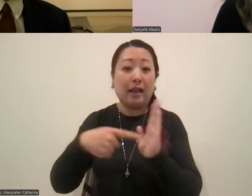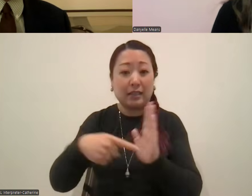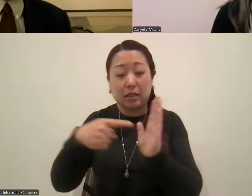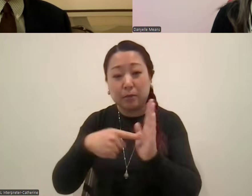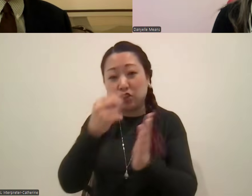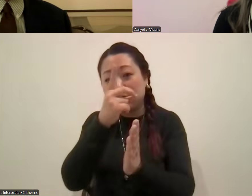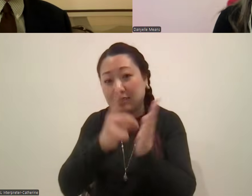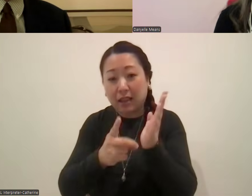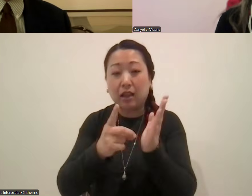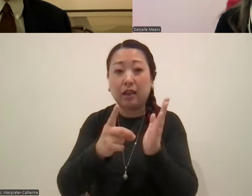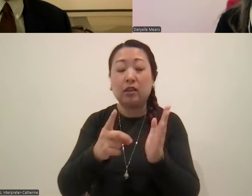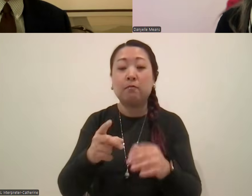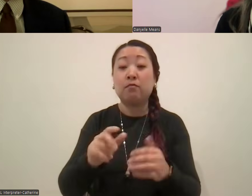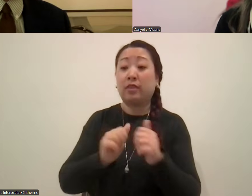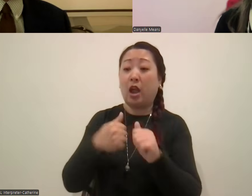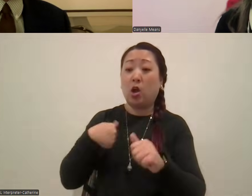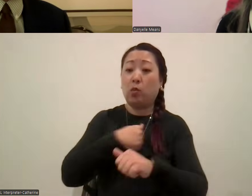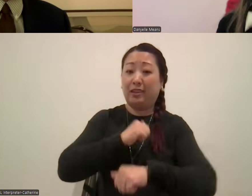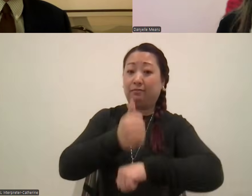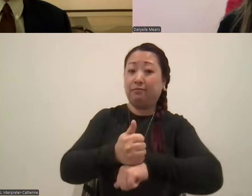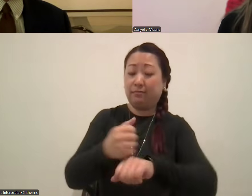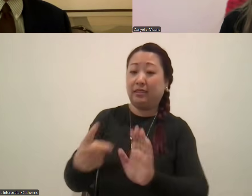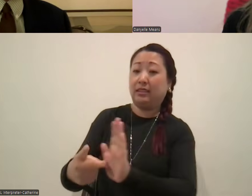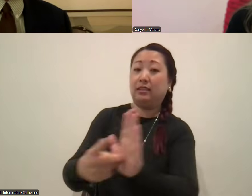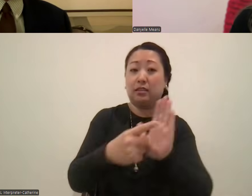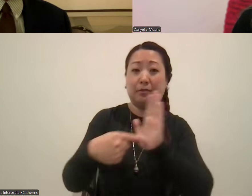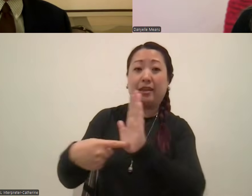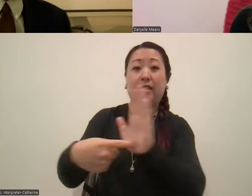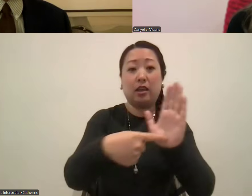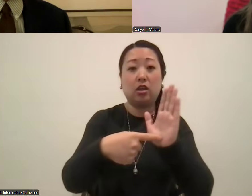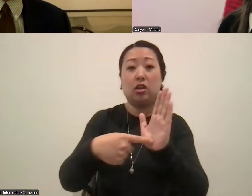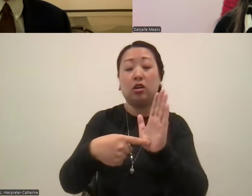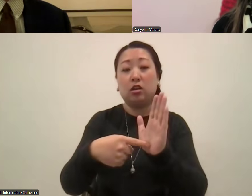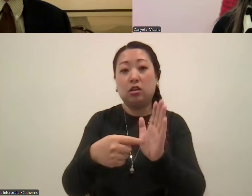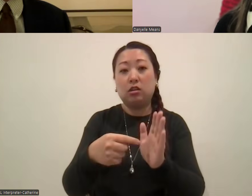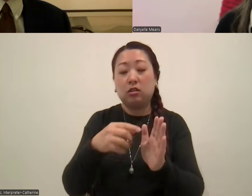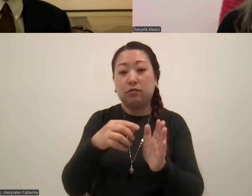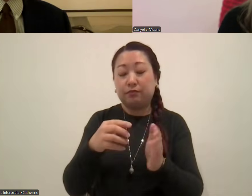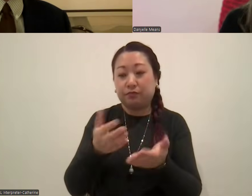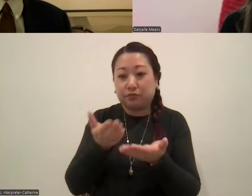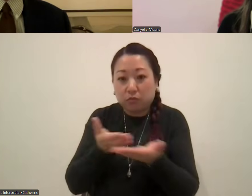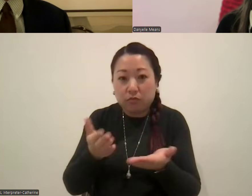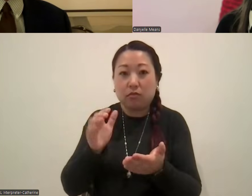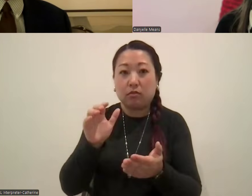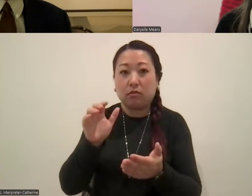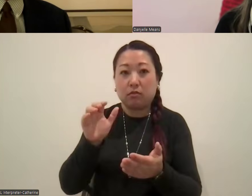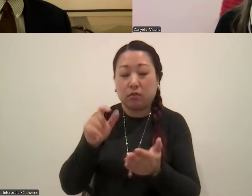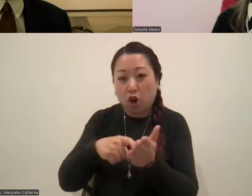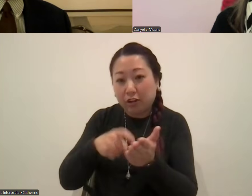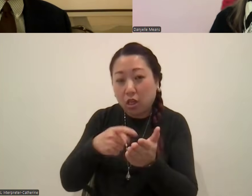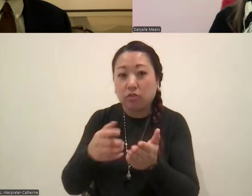How do we display archaeology? That's something I'm asking my curators, my